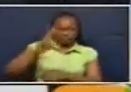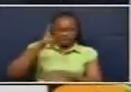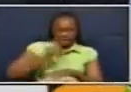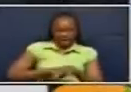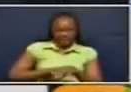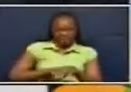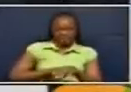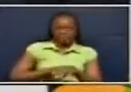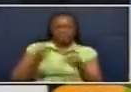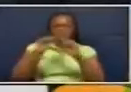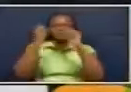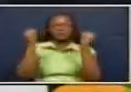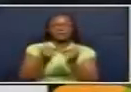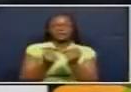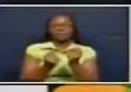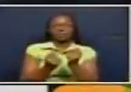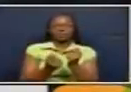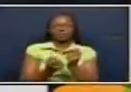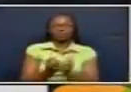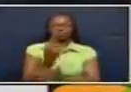And the system will show that